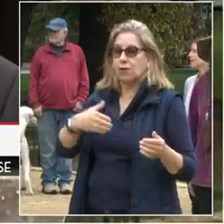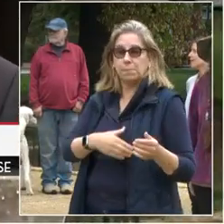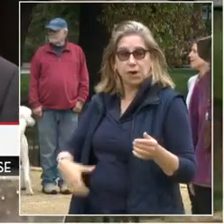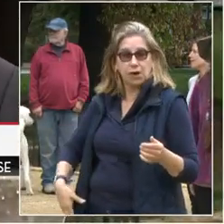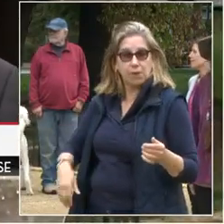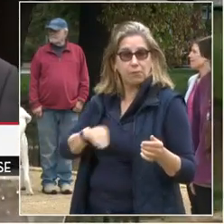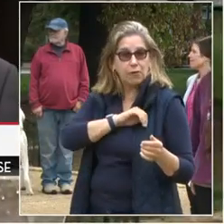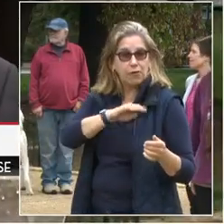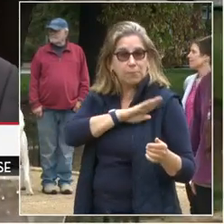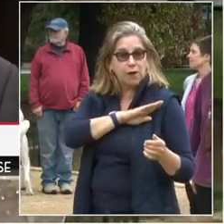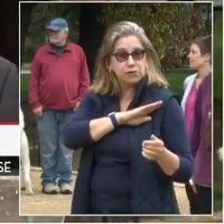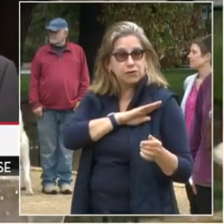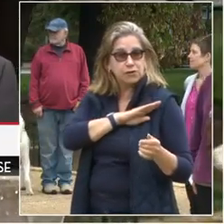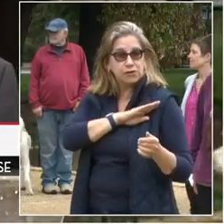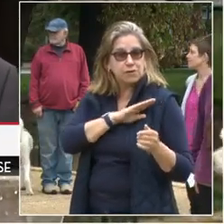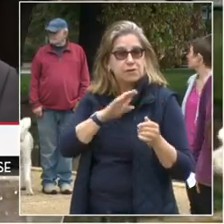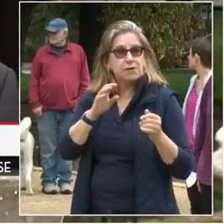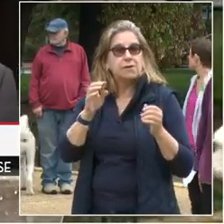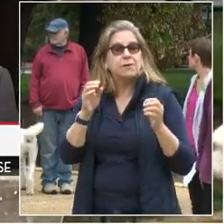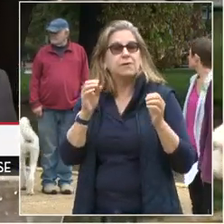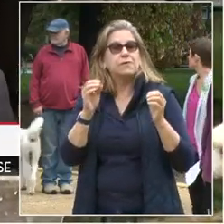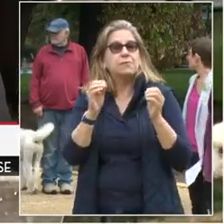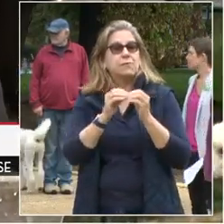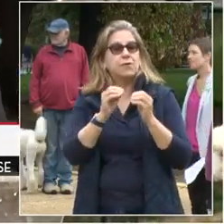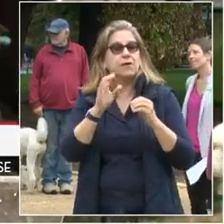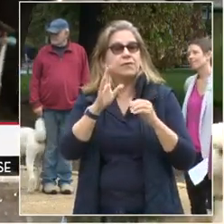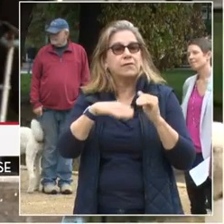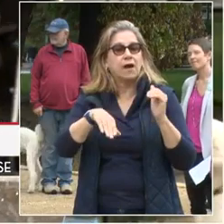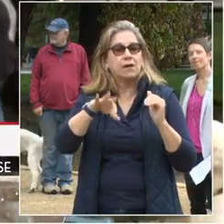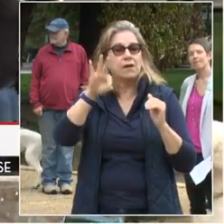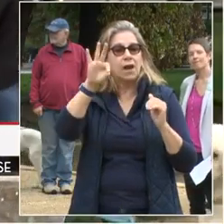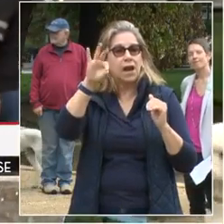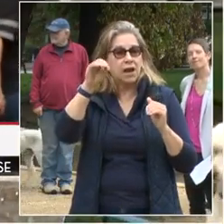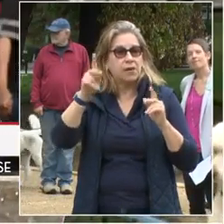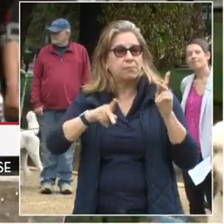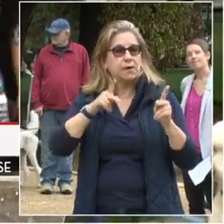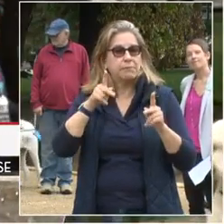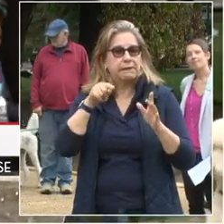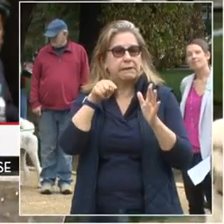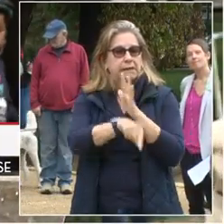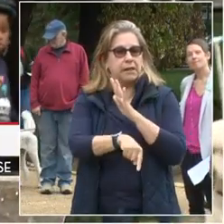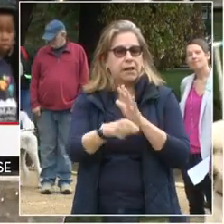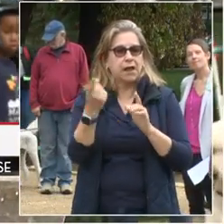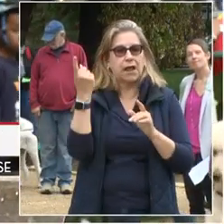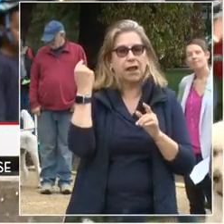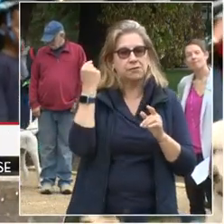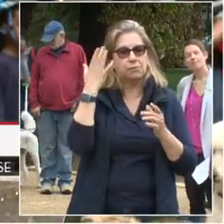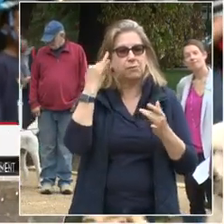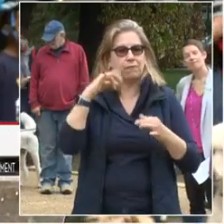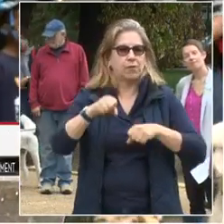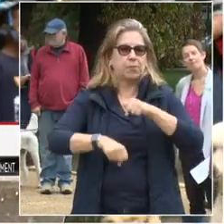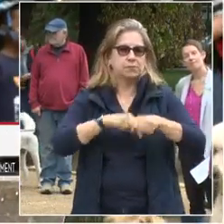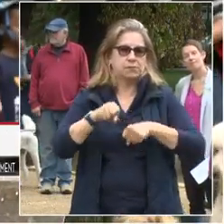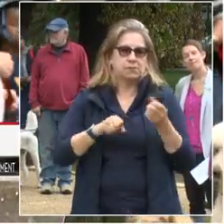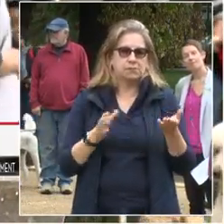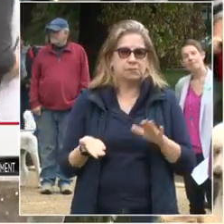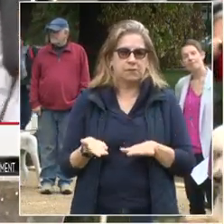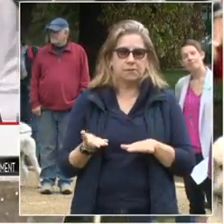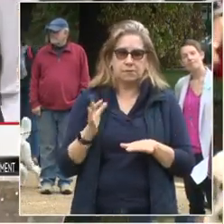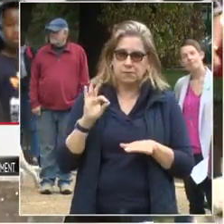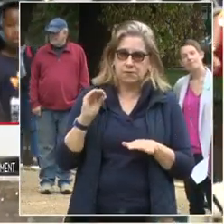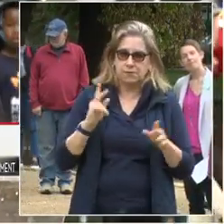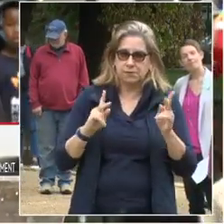900 people were killed last year in bicycling fatalities, which is an uptick from 2019 to